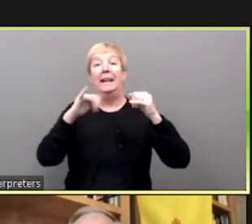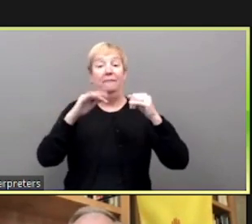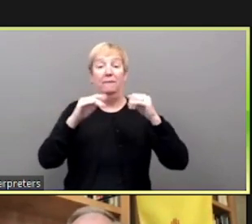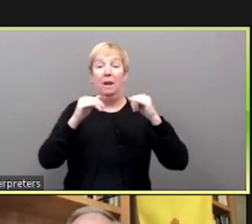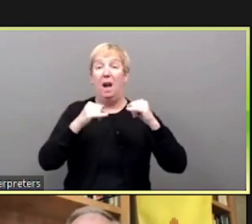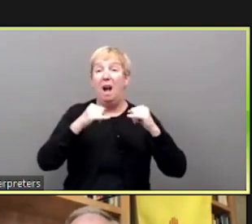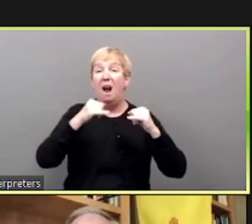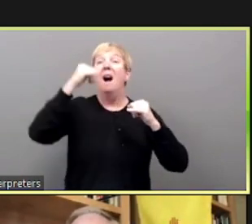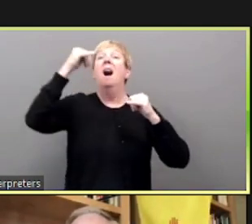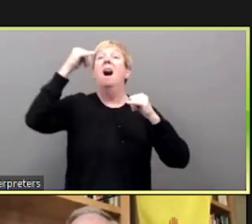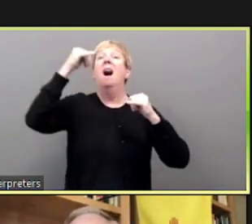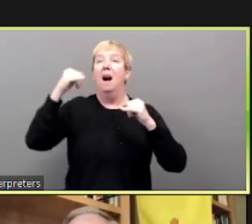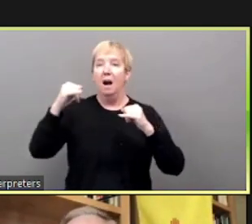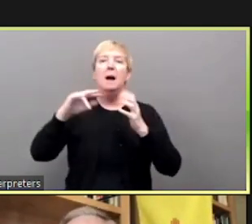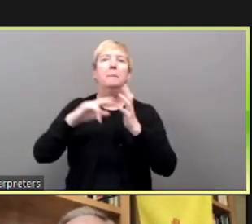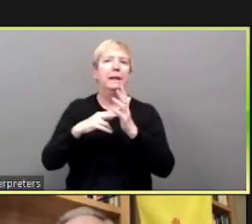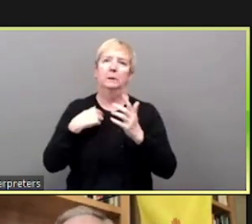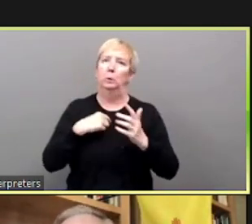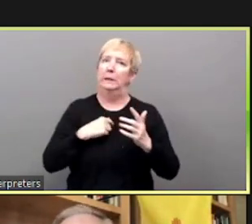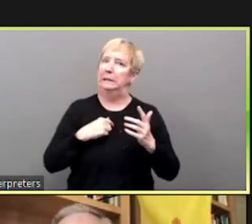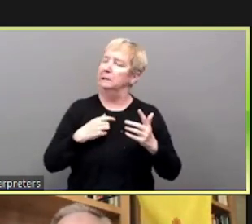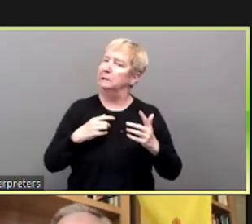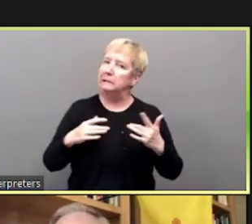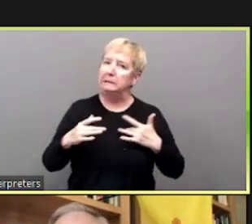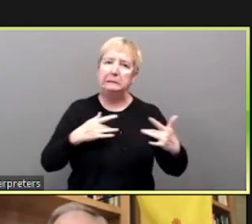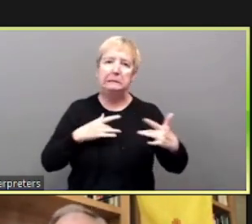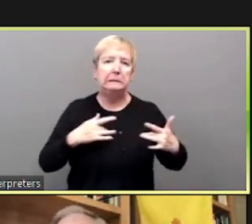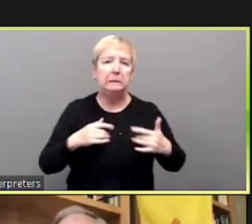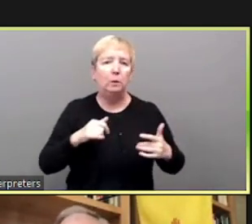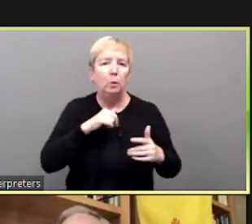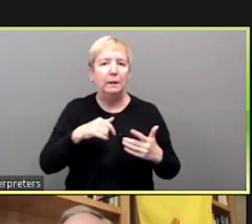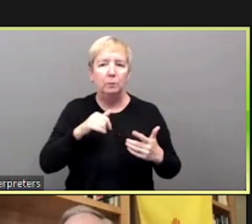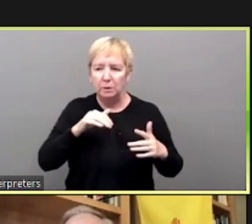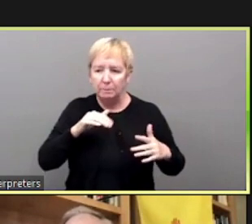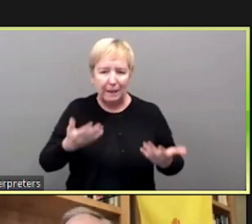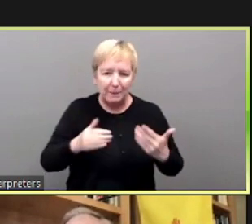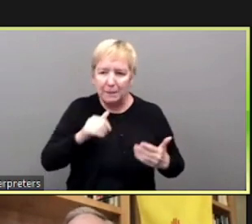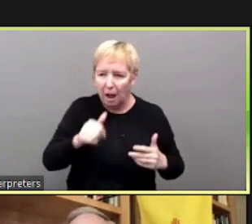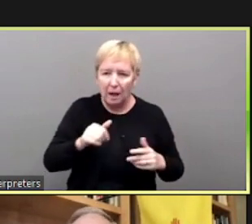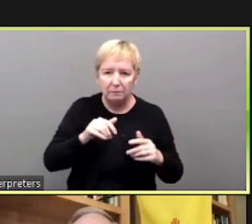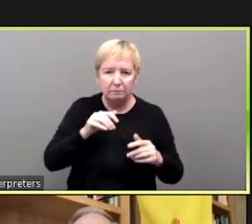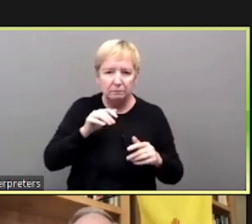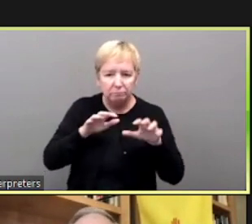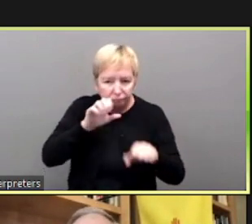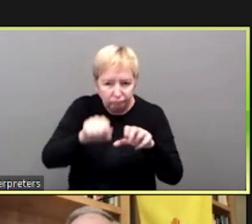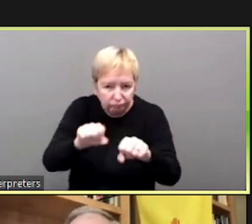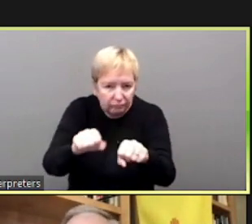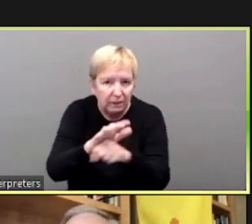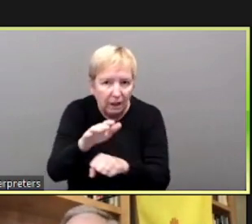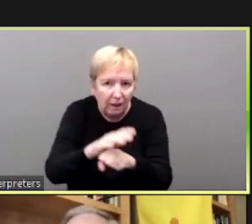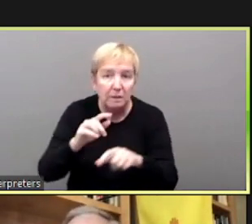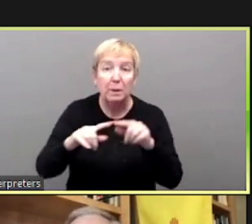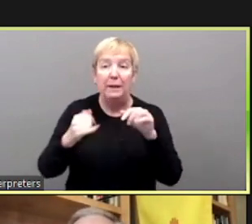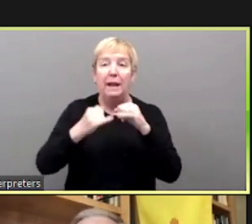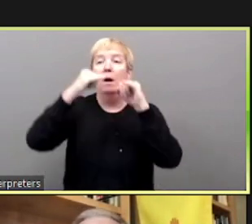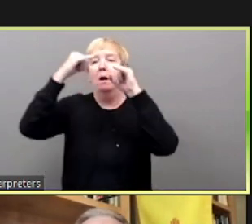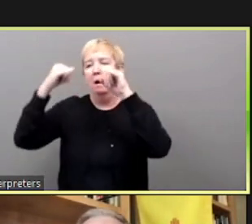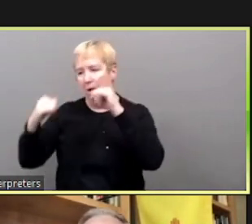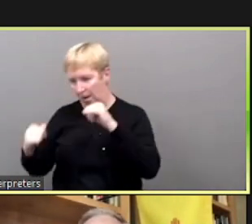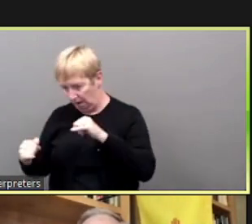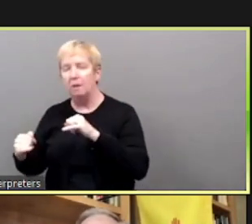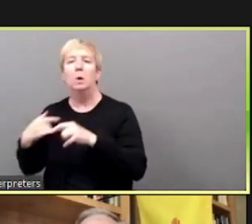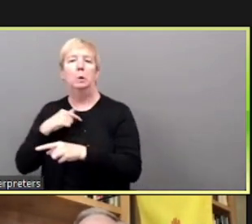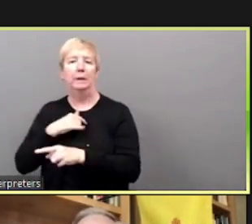all the cases and not sure that we're identifying, most of them. And when we're below the green line, we have a